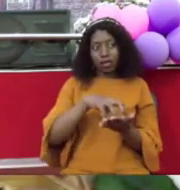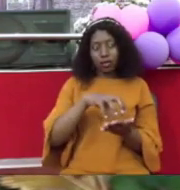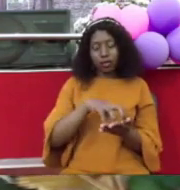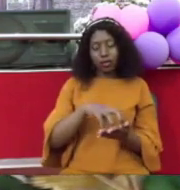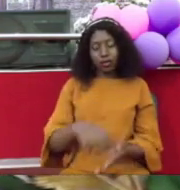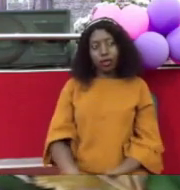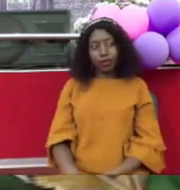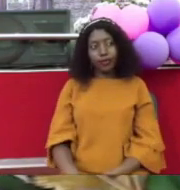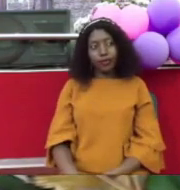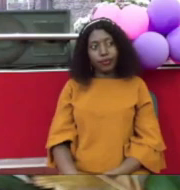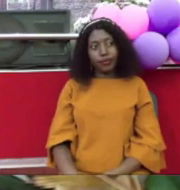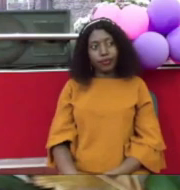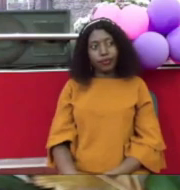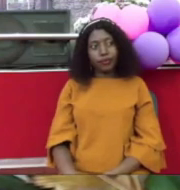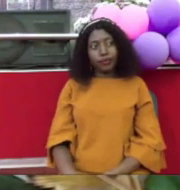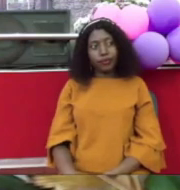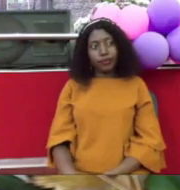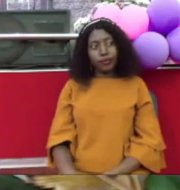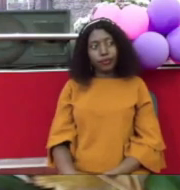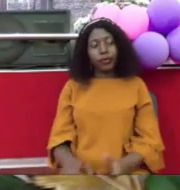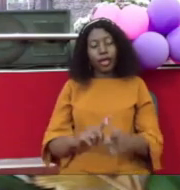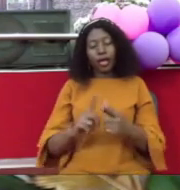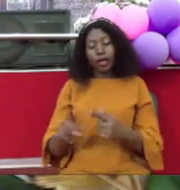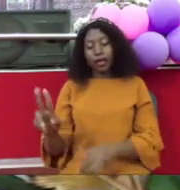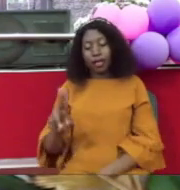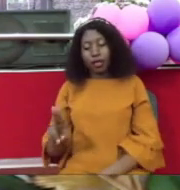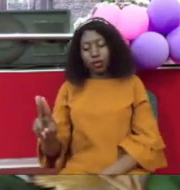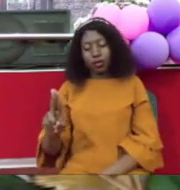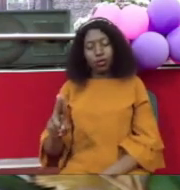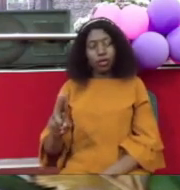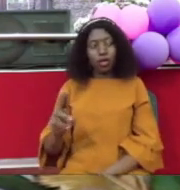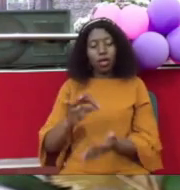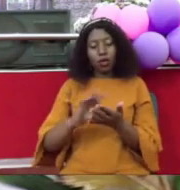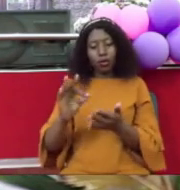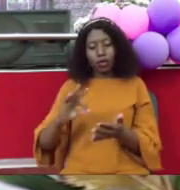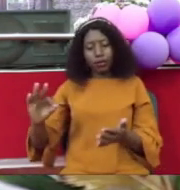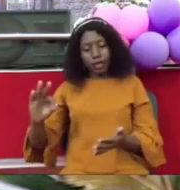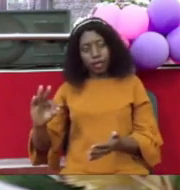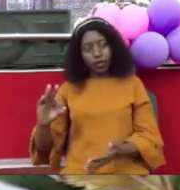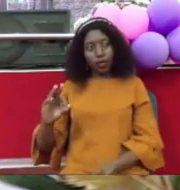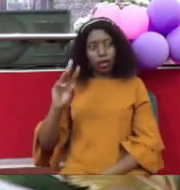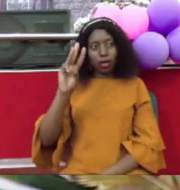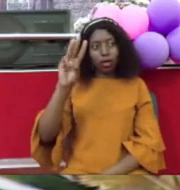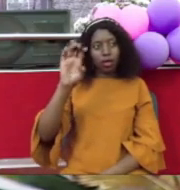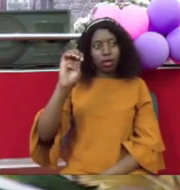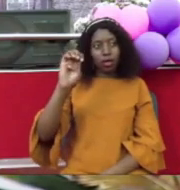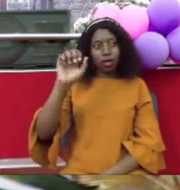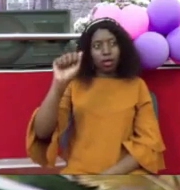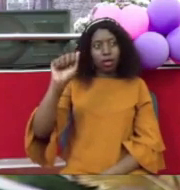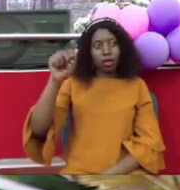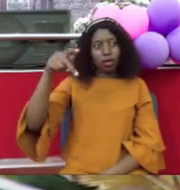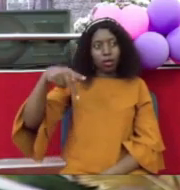na mambo ambayo yako mikononi mwetu. And then use our spiritual weapons. Alafu tutumie zana zetu